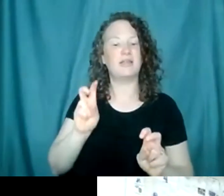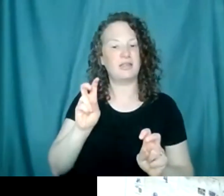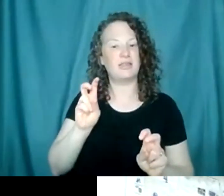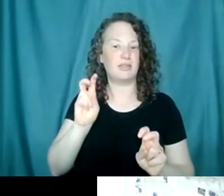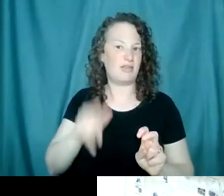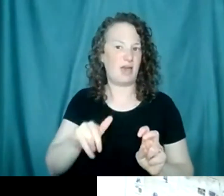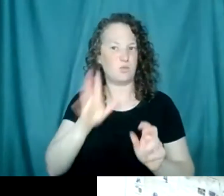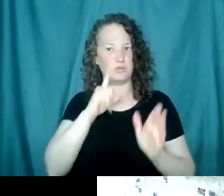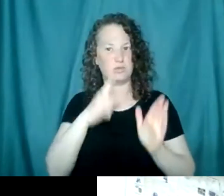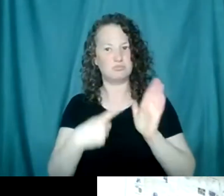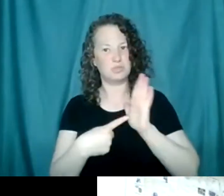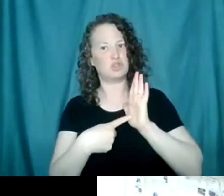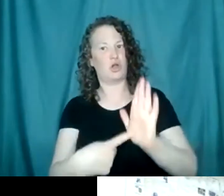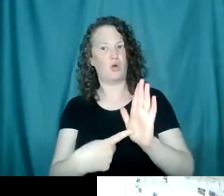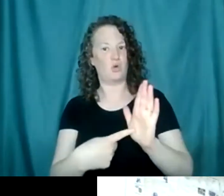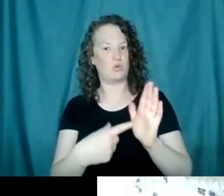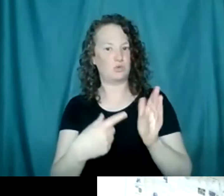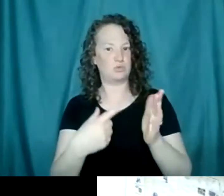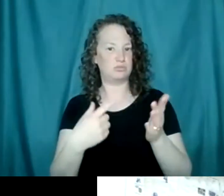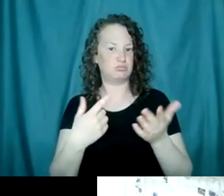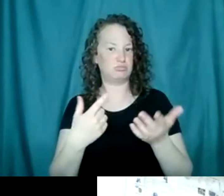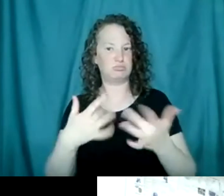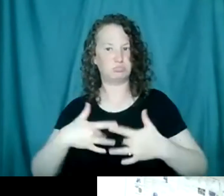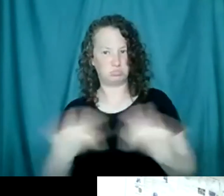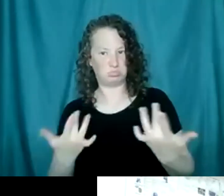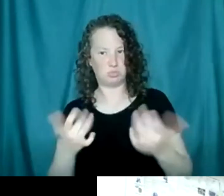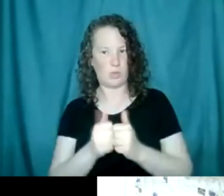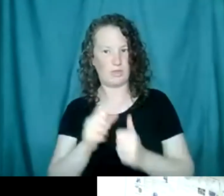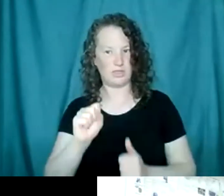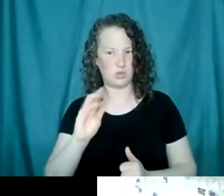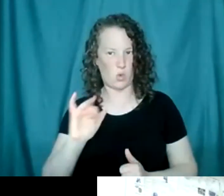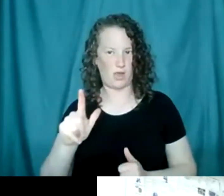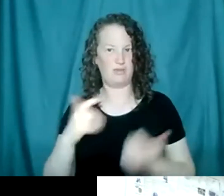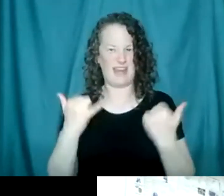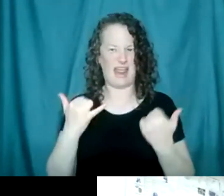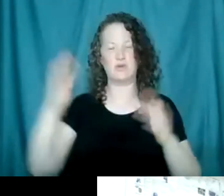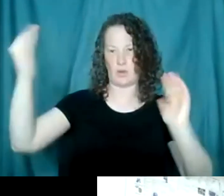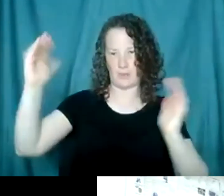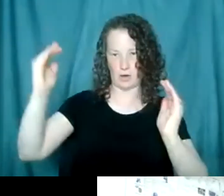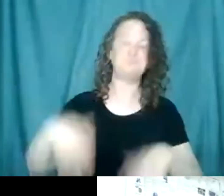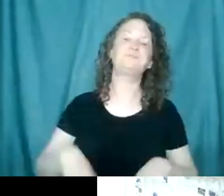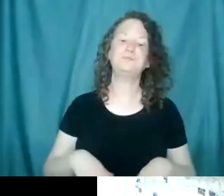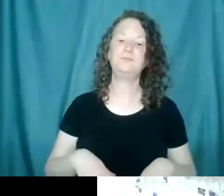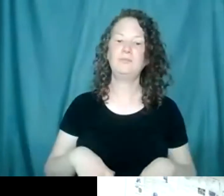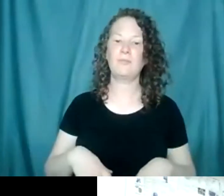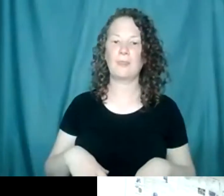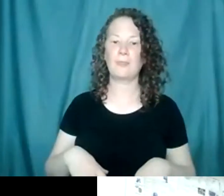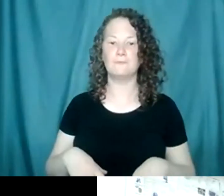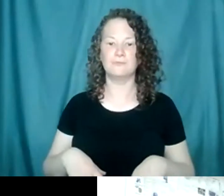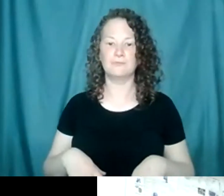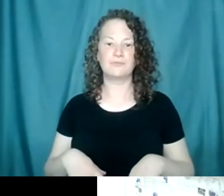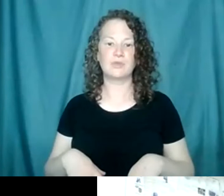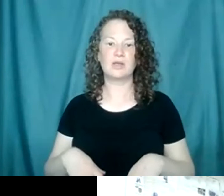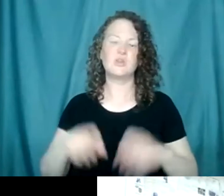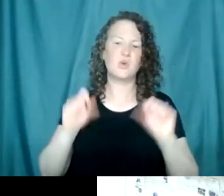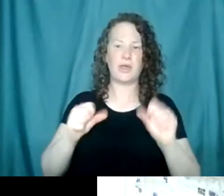here on Earth, just doing its thing in Earth gravity. And then you compare the two, whether qualitative or quantitative